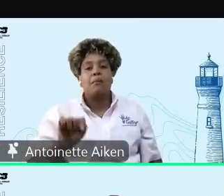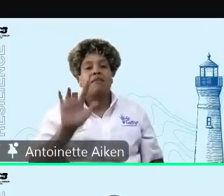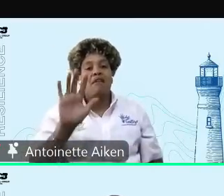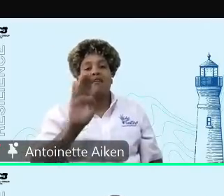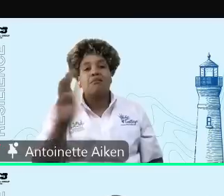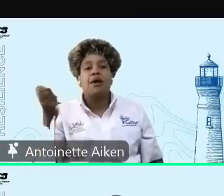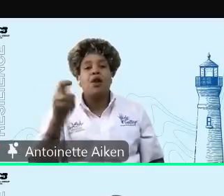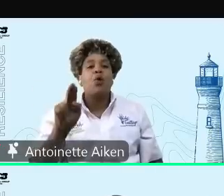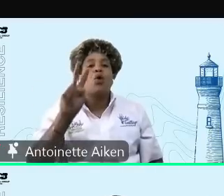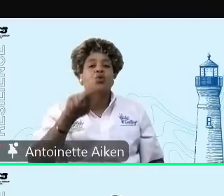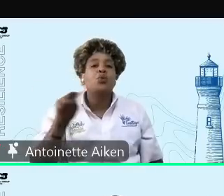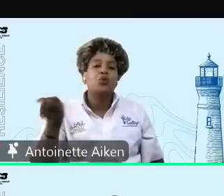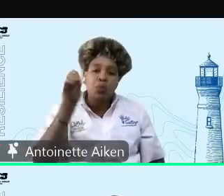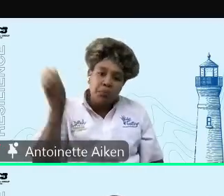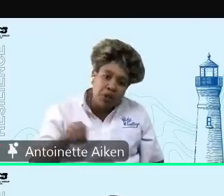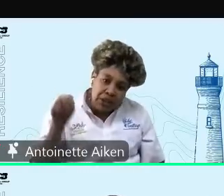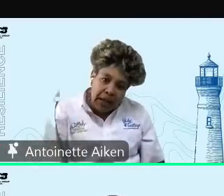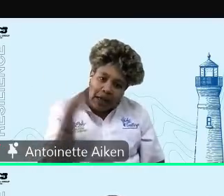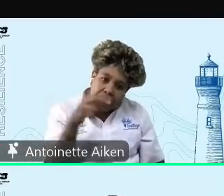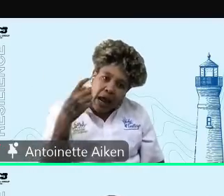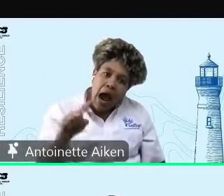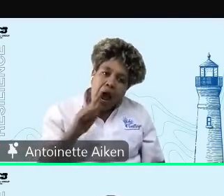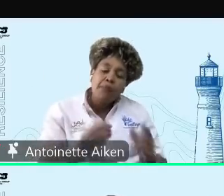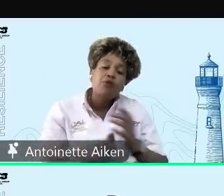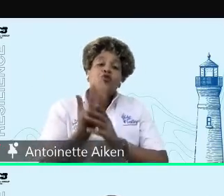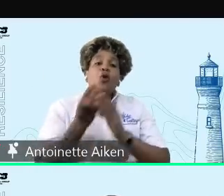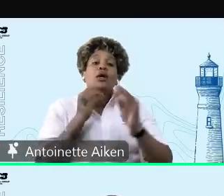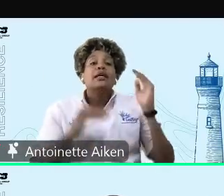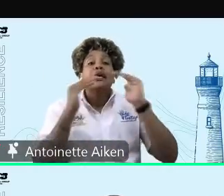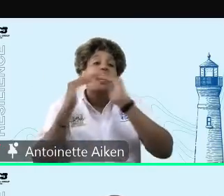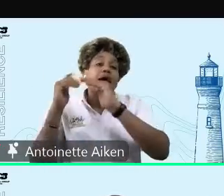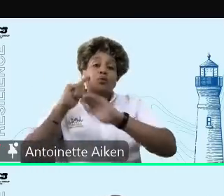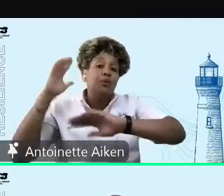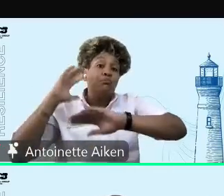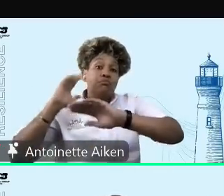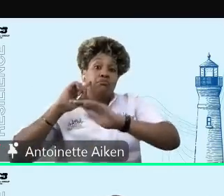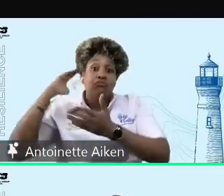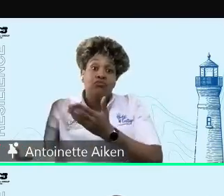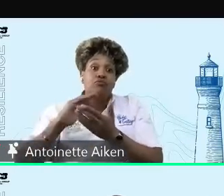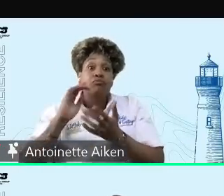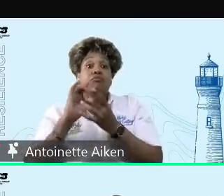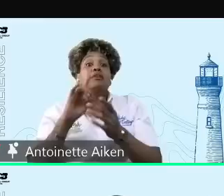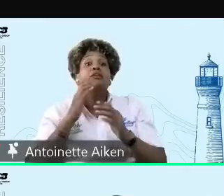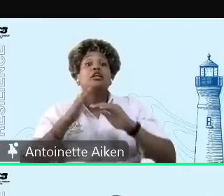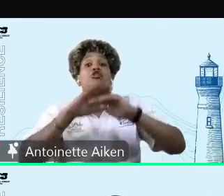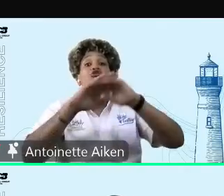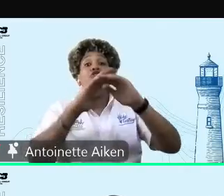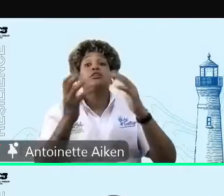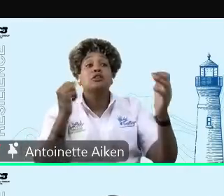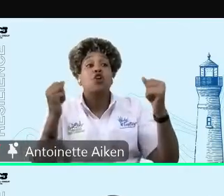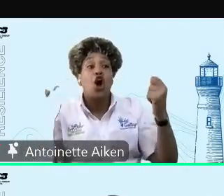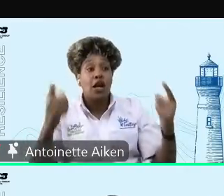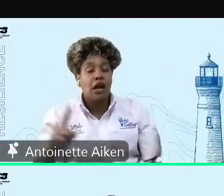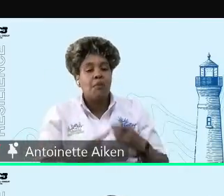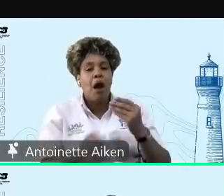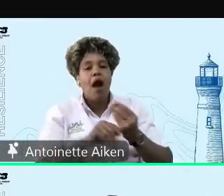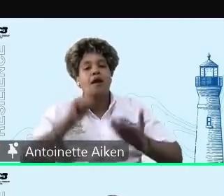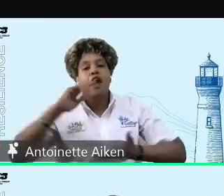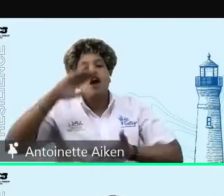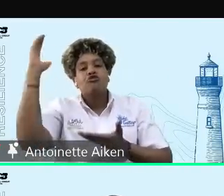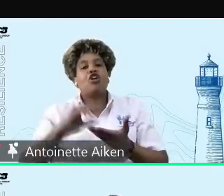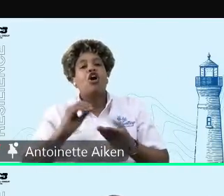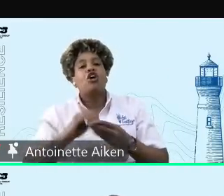billion or 22%. The growth in equity was primarily due to increased retained earnings and a reduction